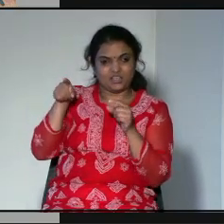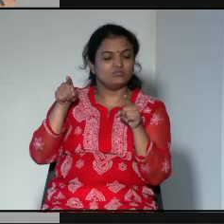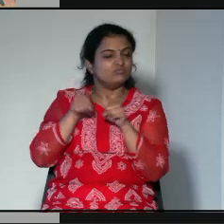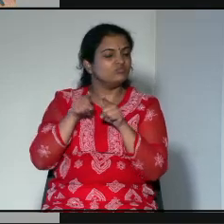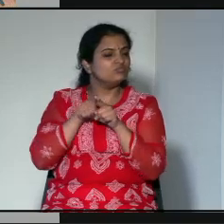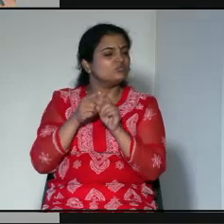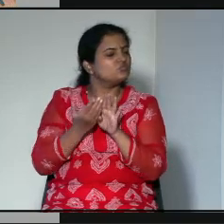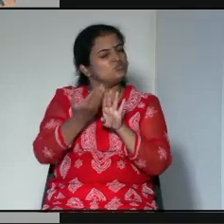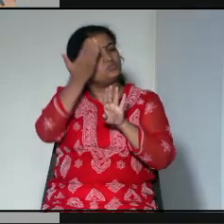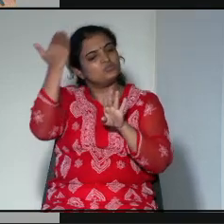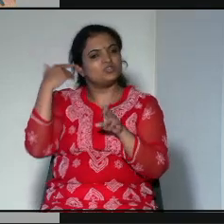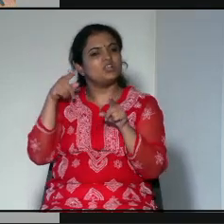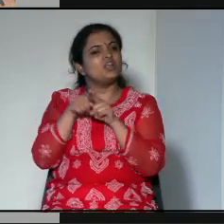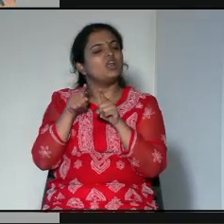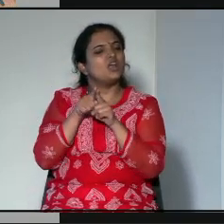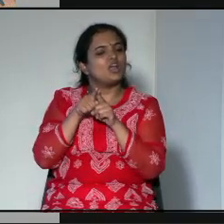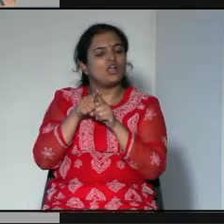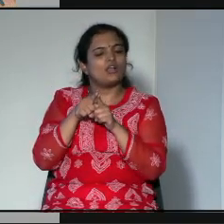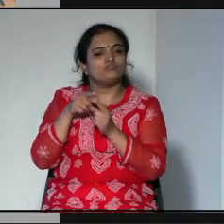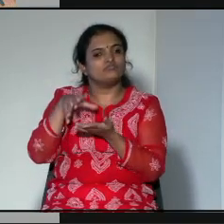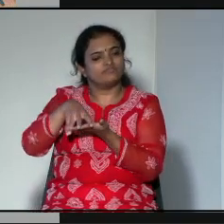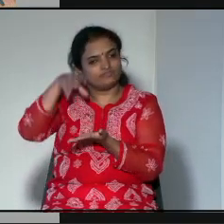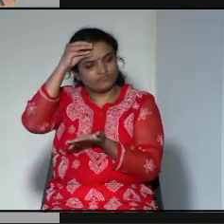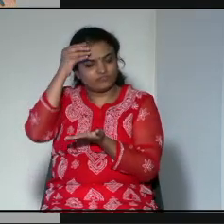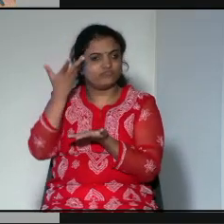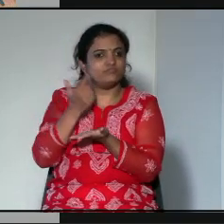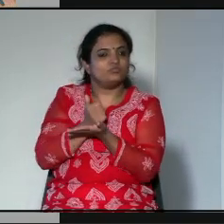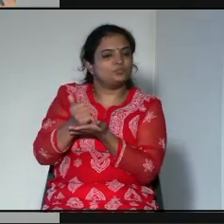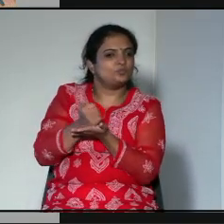different phases